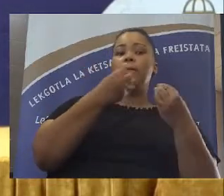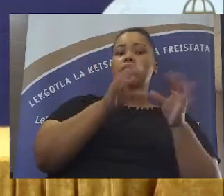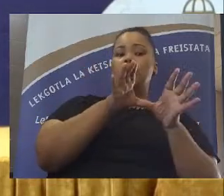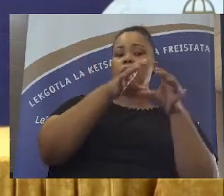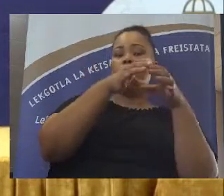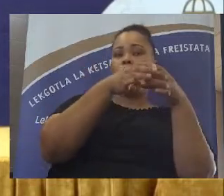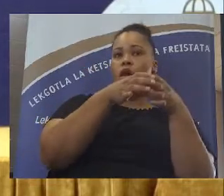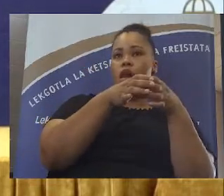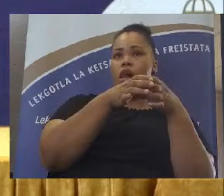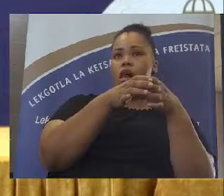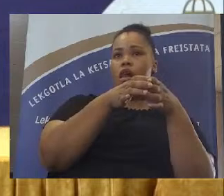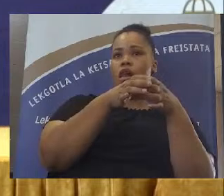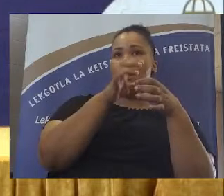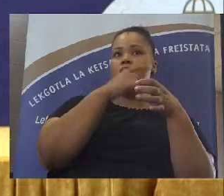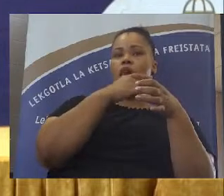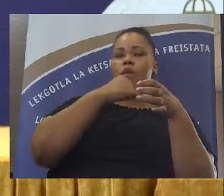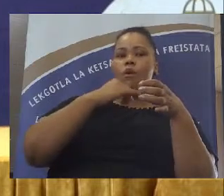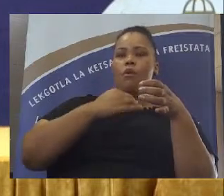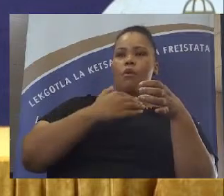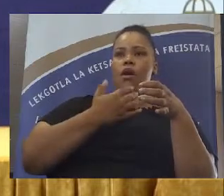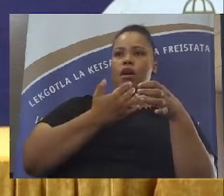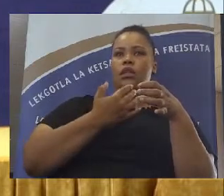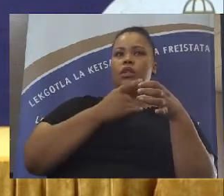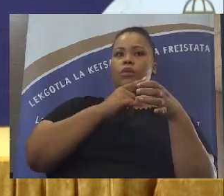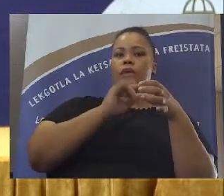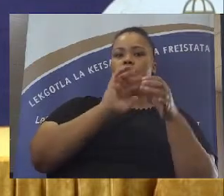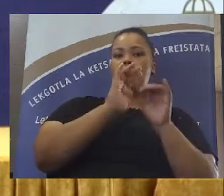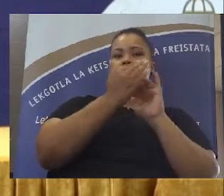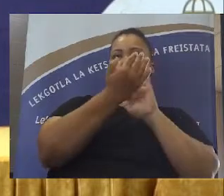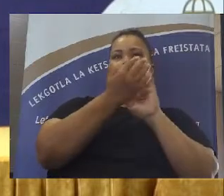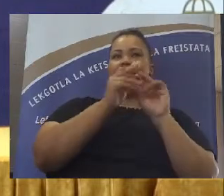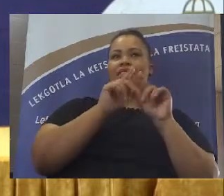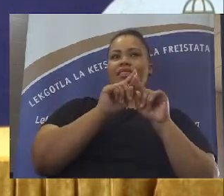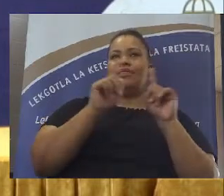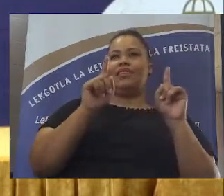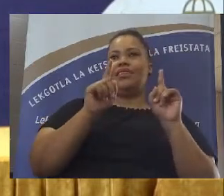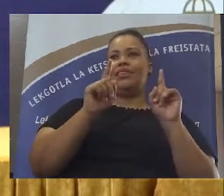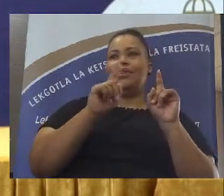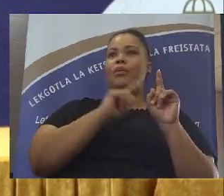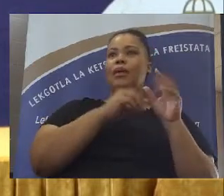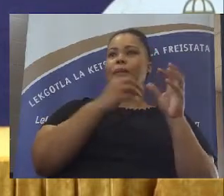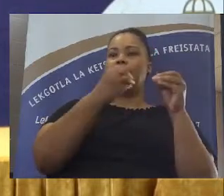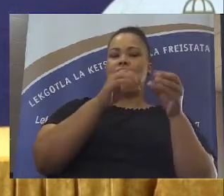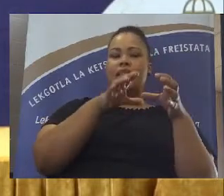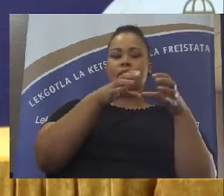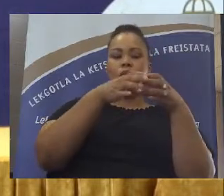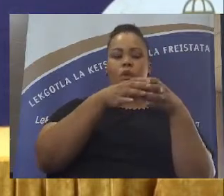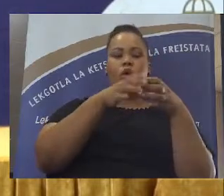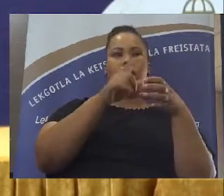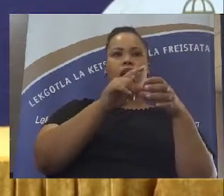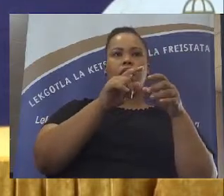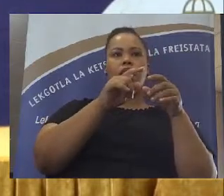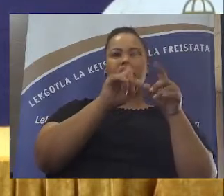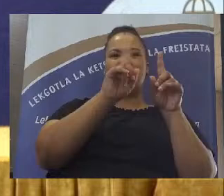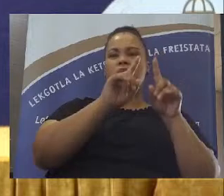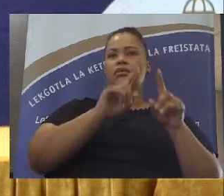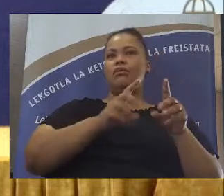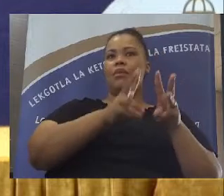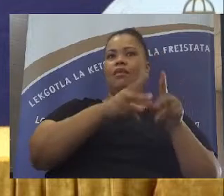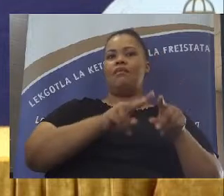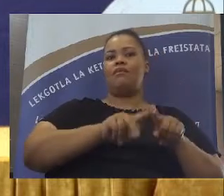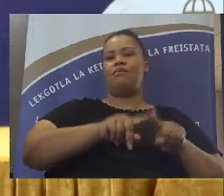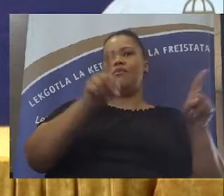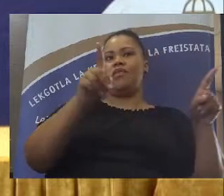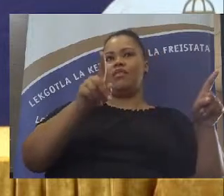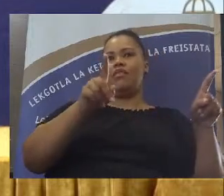businesses, we want you to take a different approach, because small businesses are unique and they need